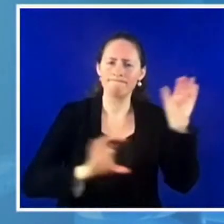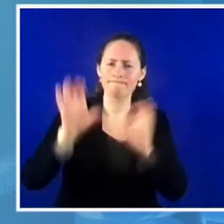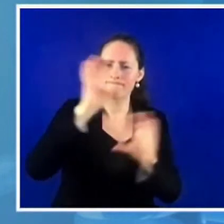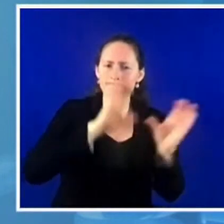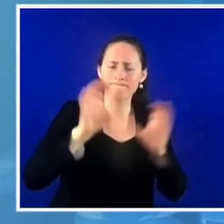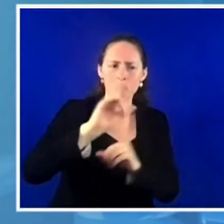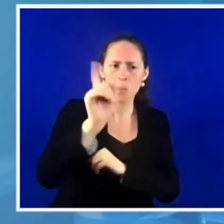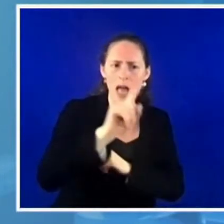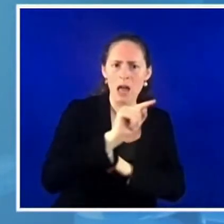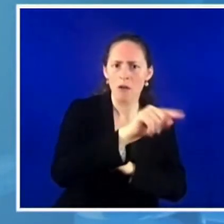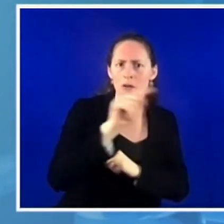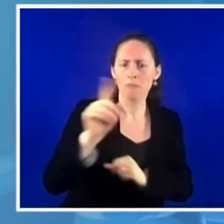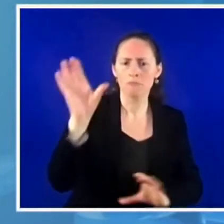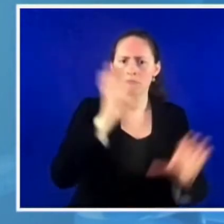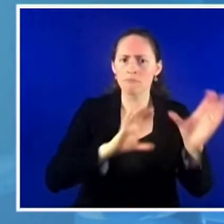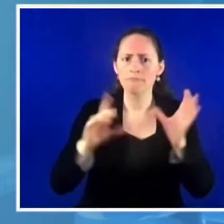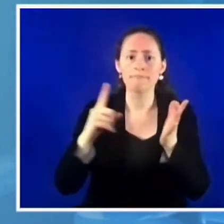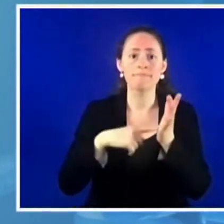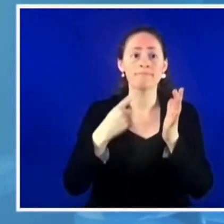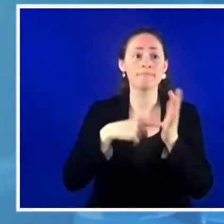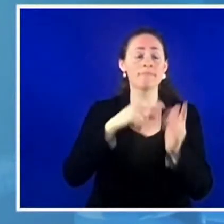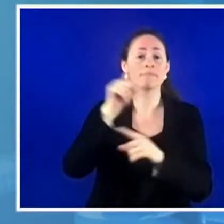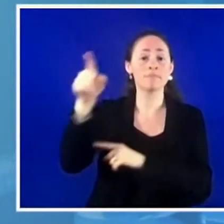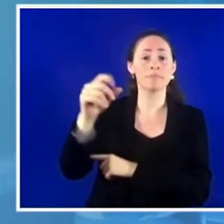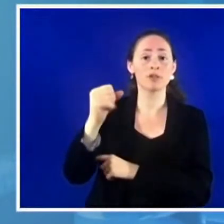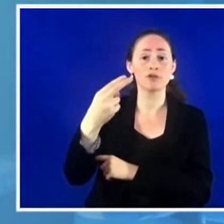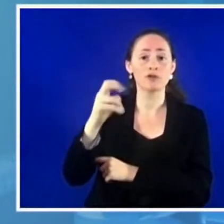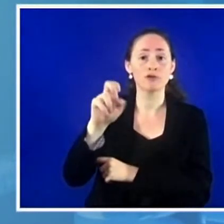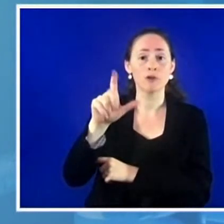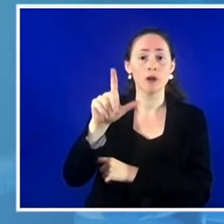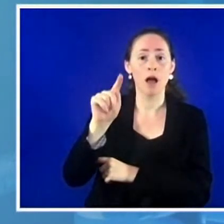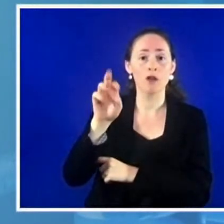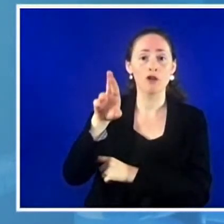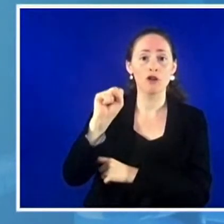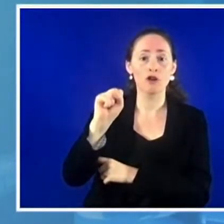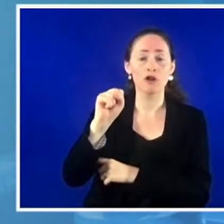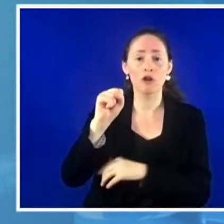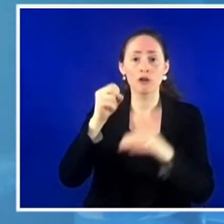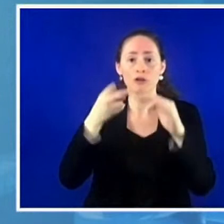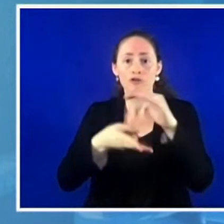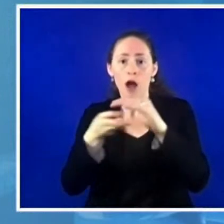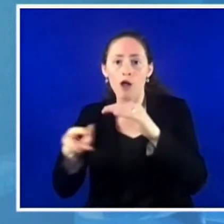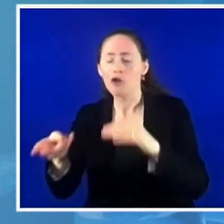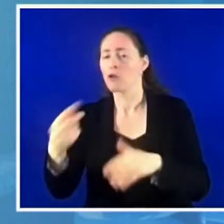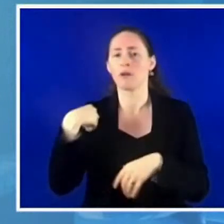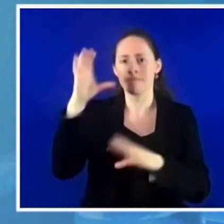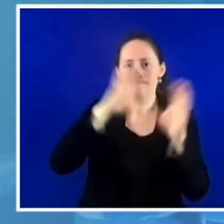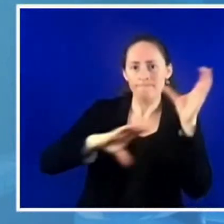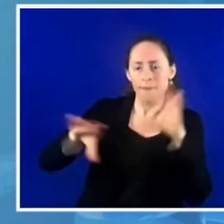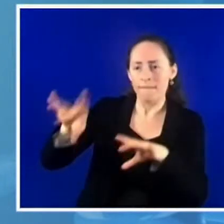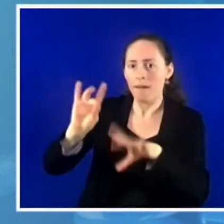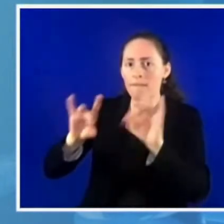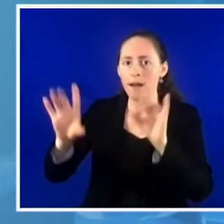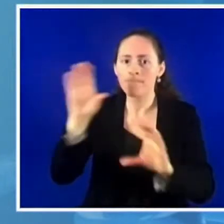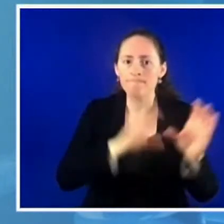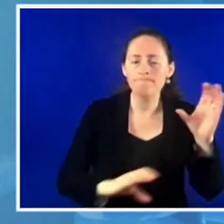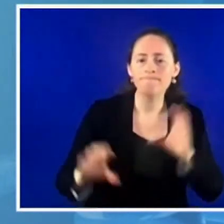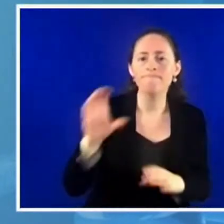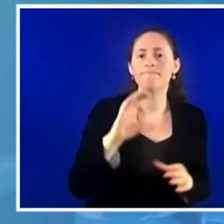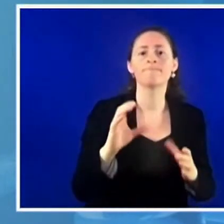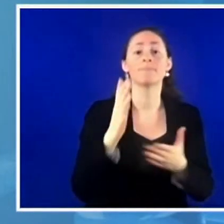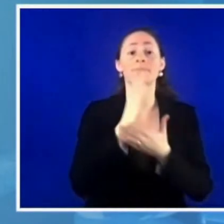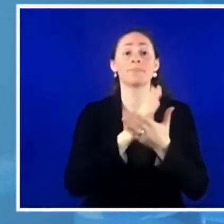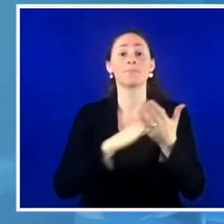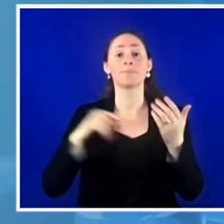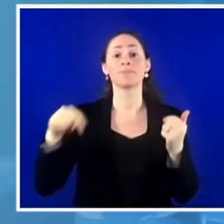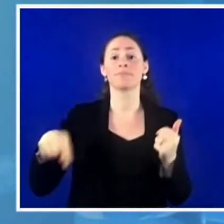has led the organization in coordinating nurse teams and community health worker teams to go